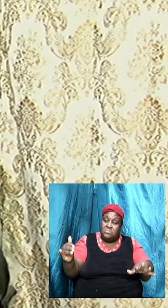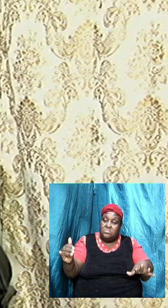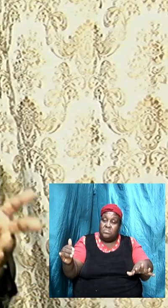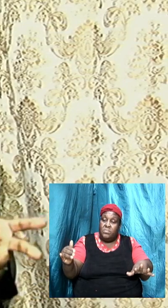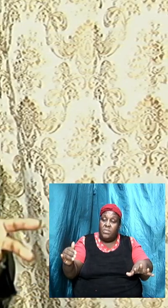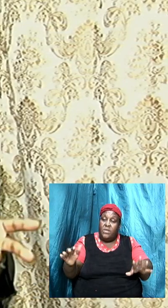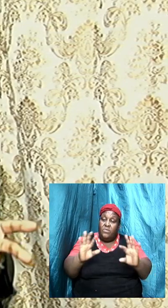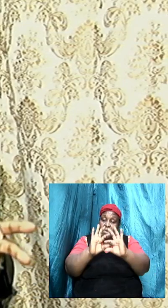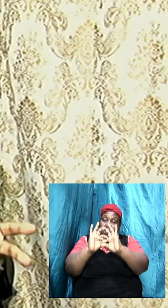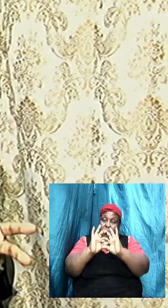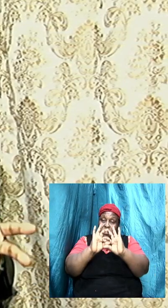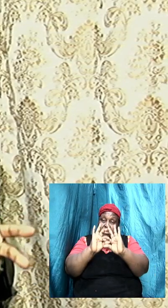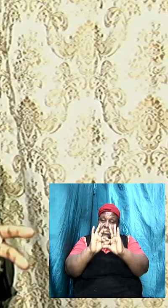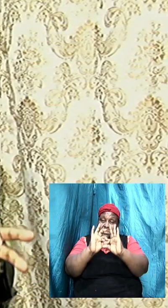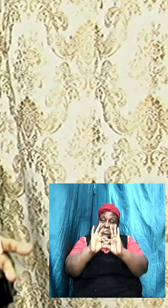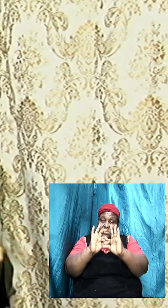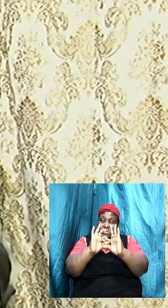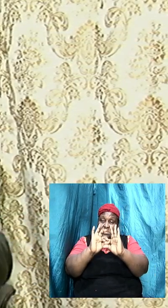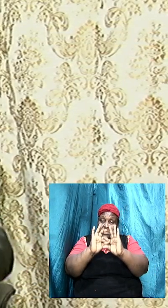for unity.